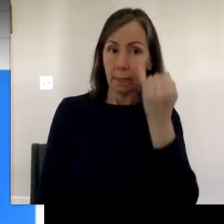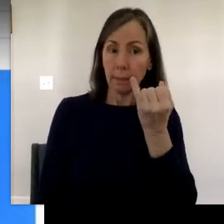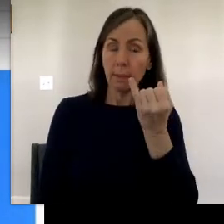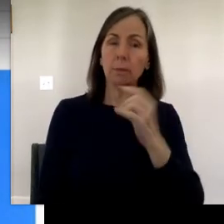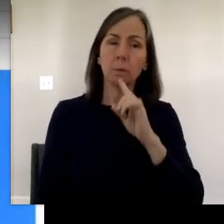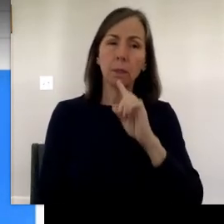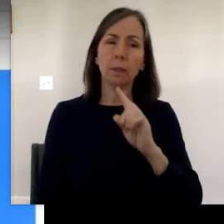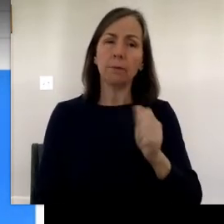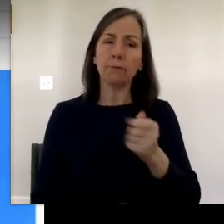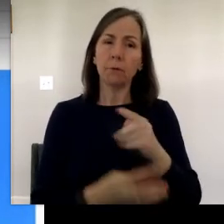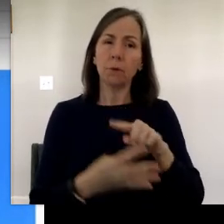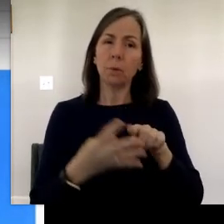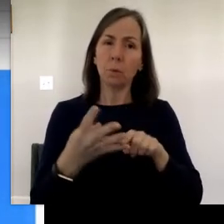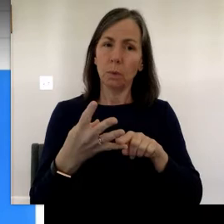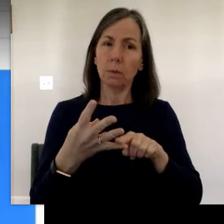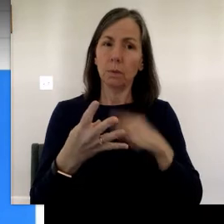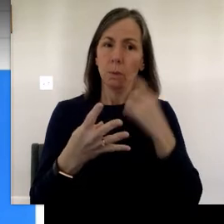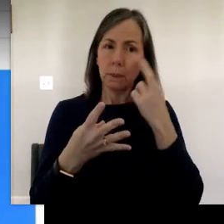genetic variation,